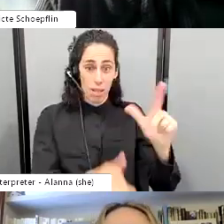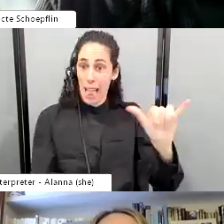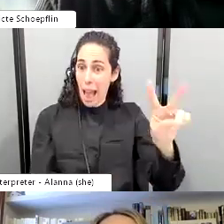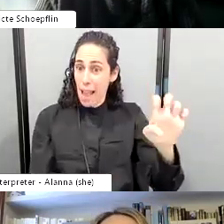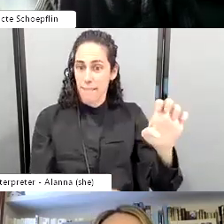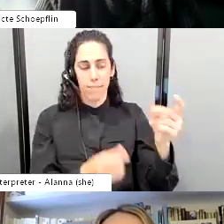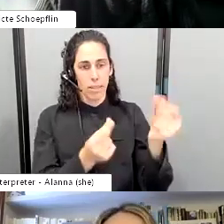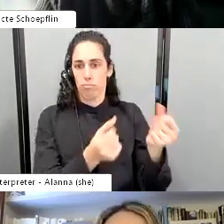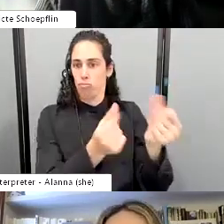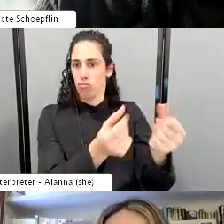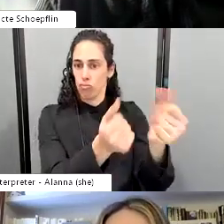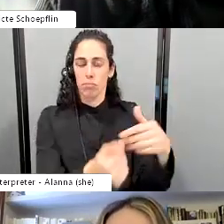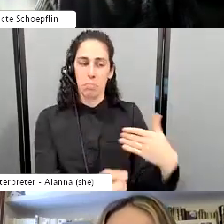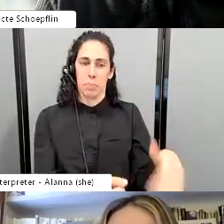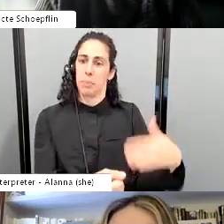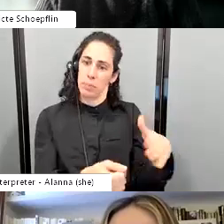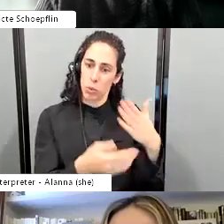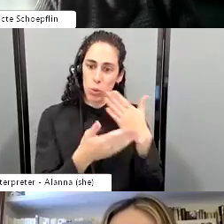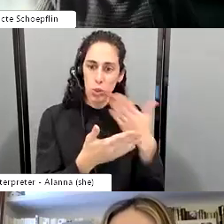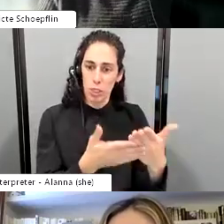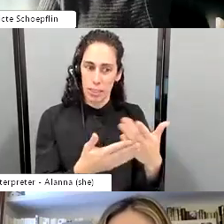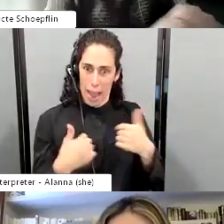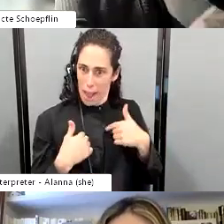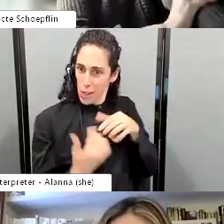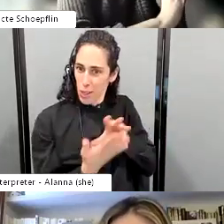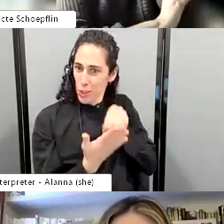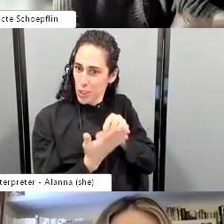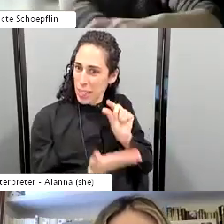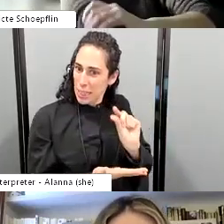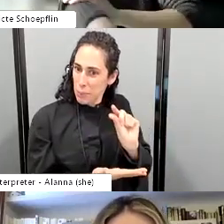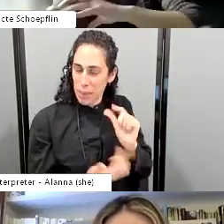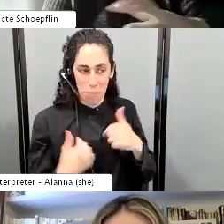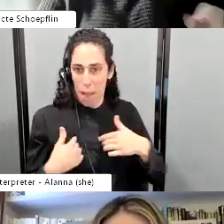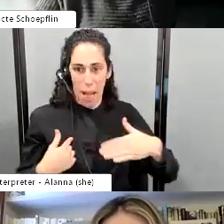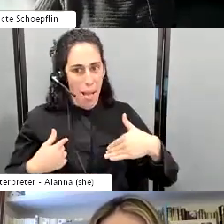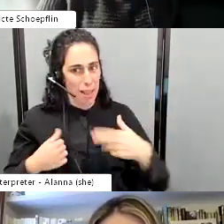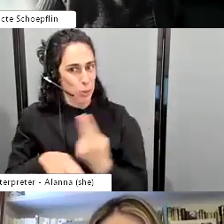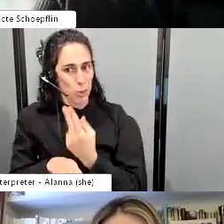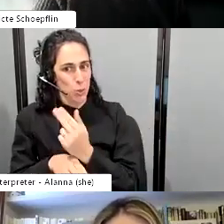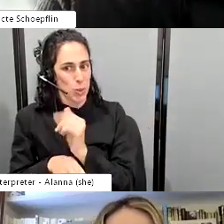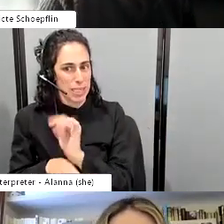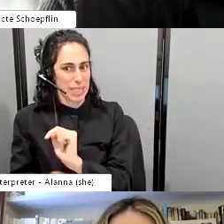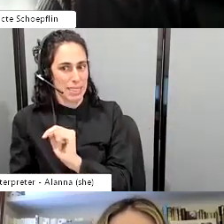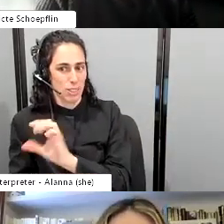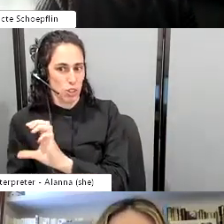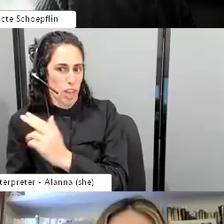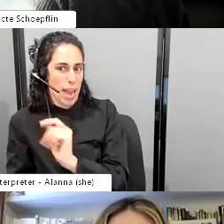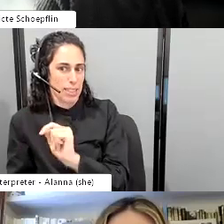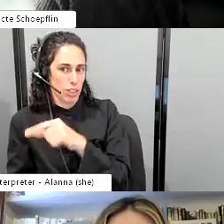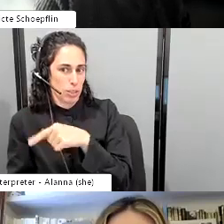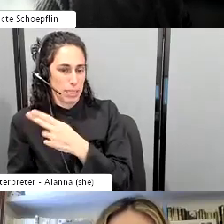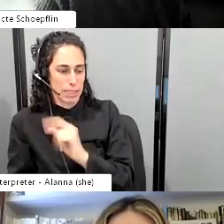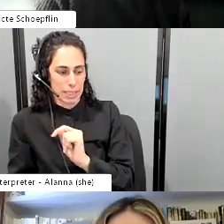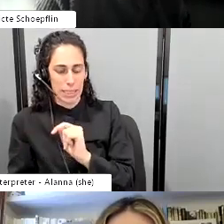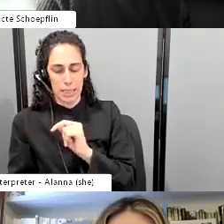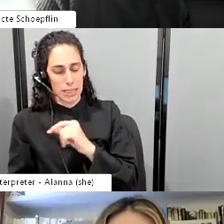learned a little bit because I haven't used it yet. Soon, maybe I'll experiment. So for those who are still online, I